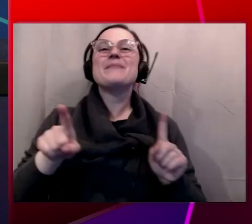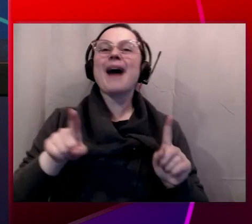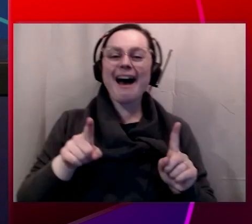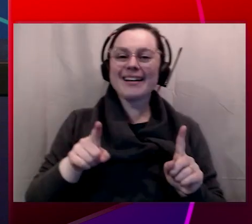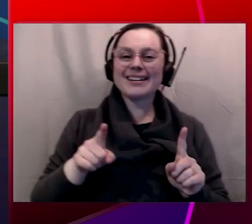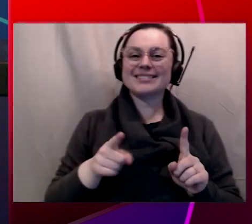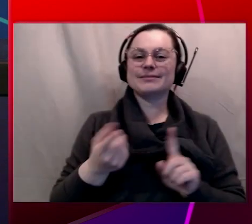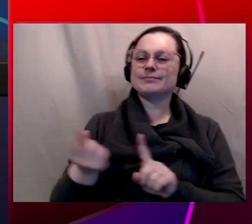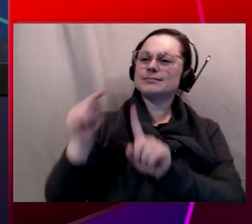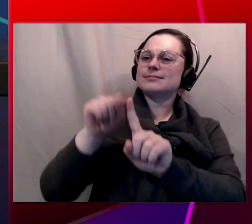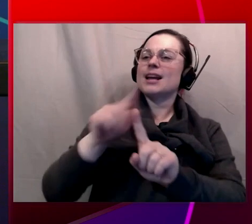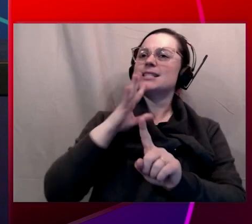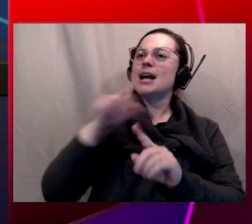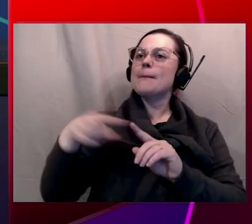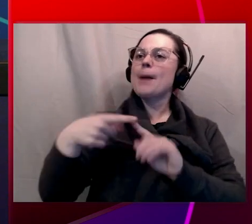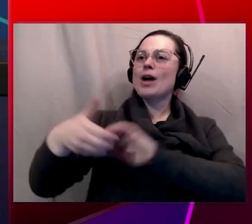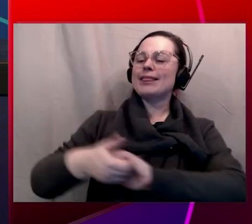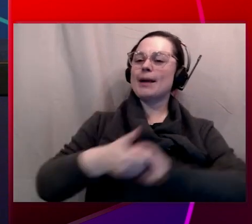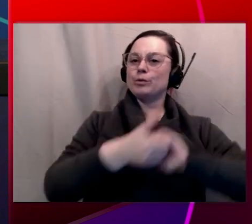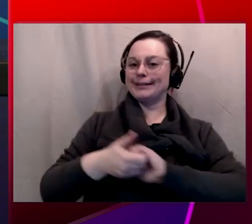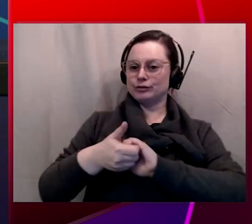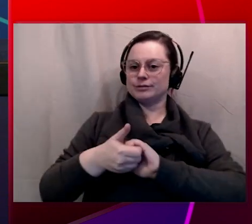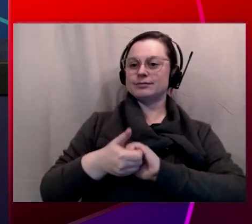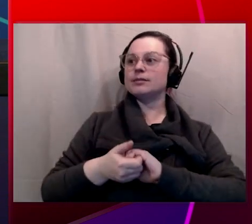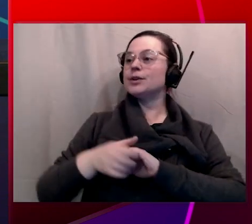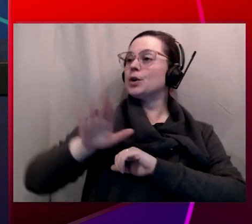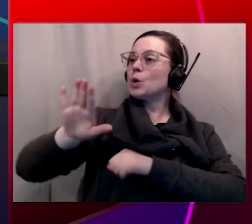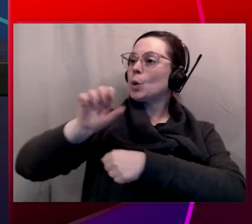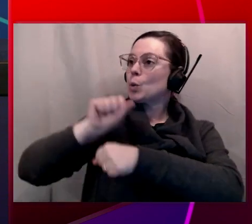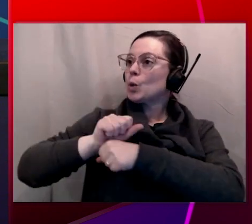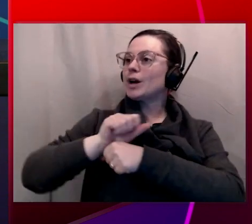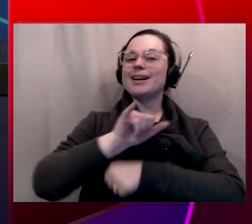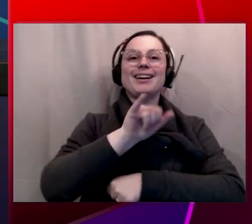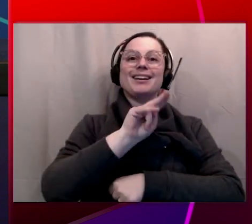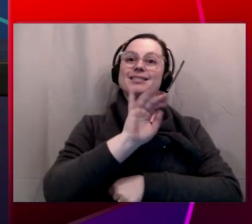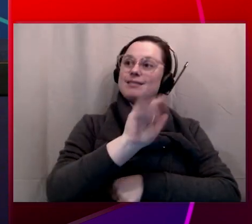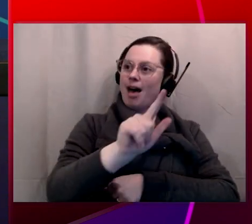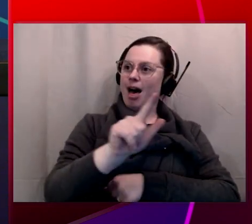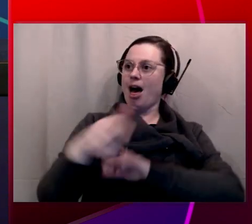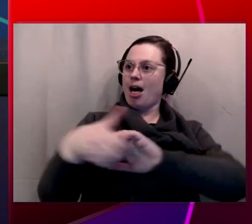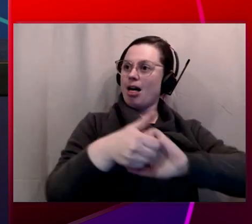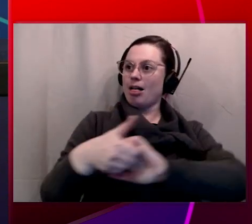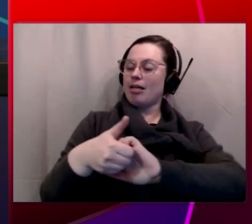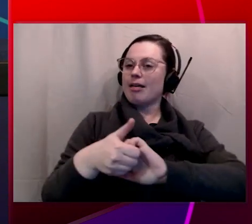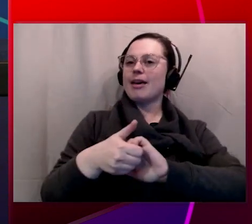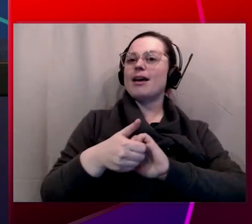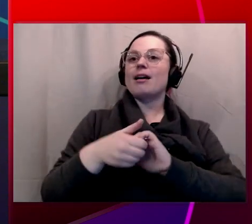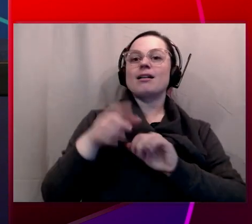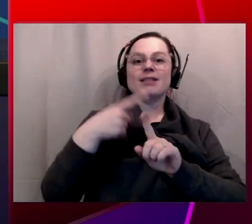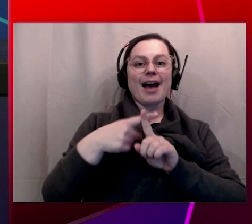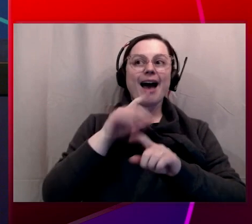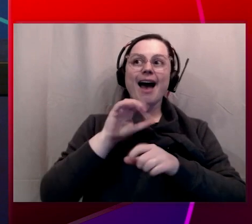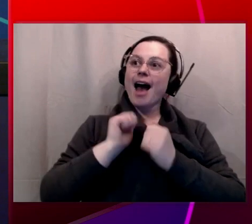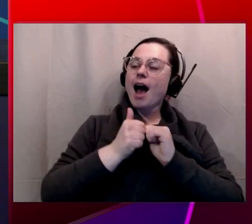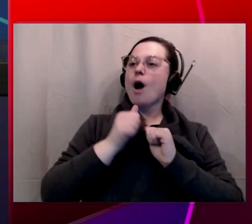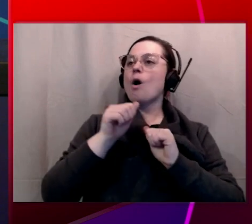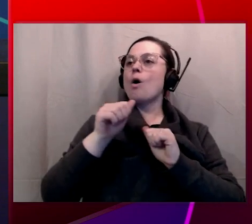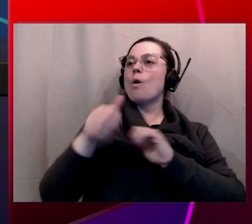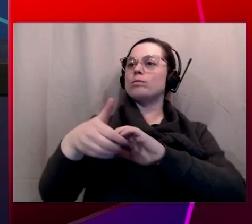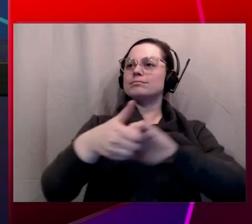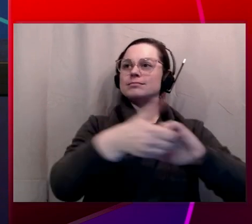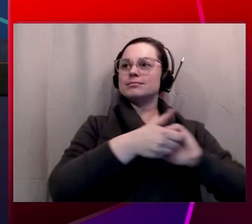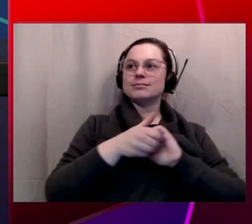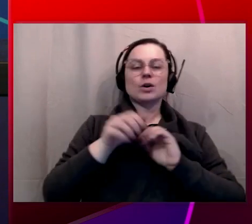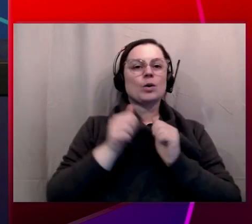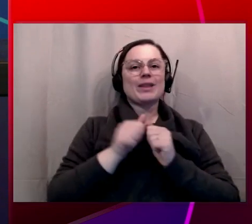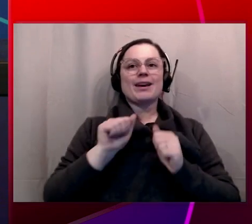about collaboration between your work and Intel, and maybe how you're working with Intel and AWS on this project. Yeah.